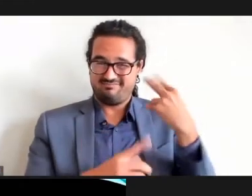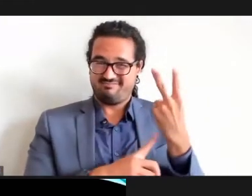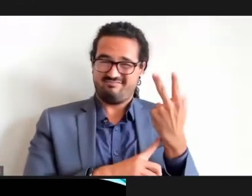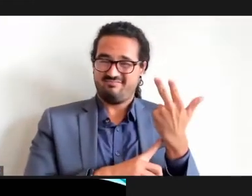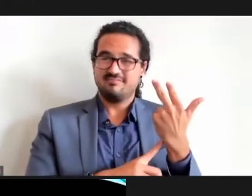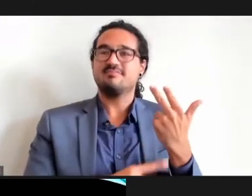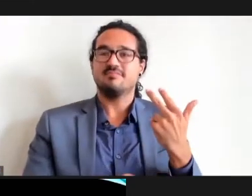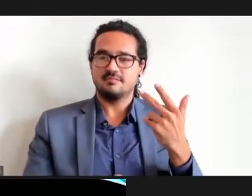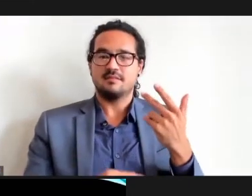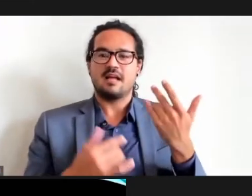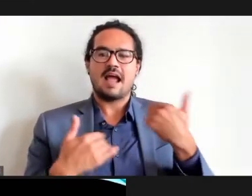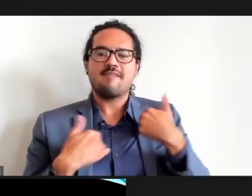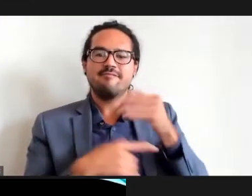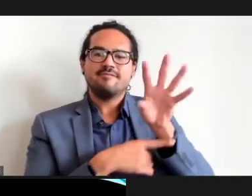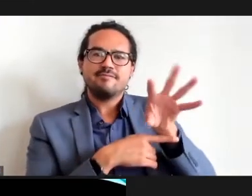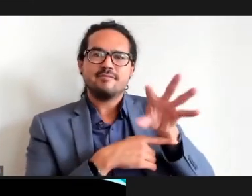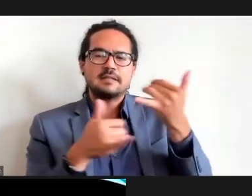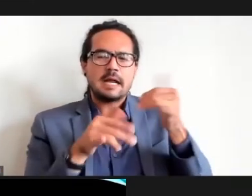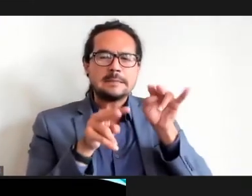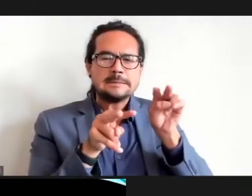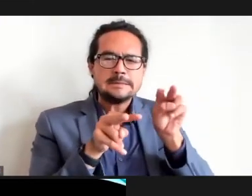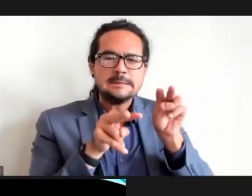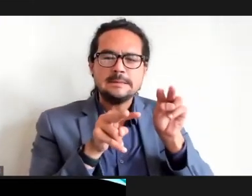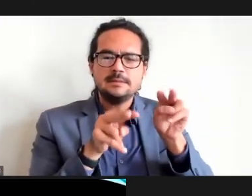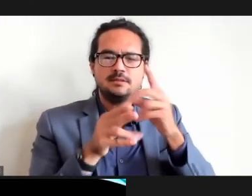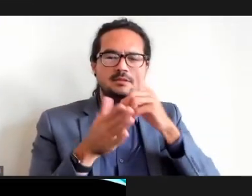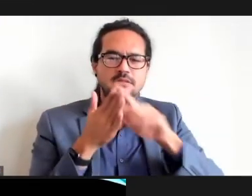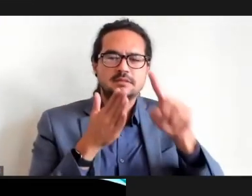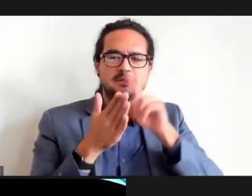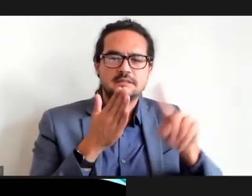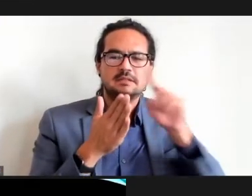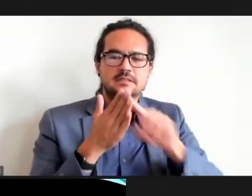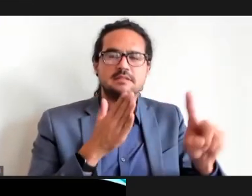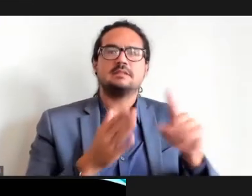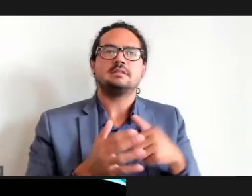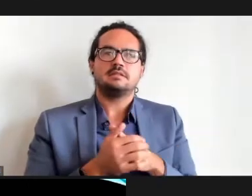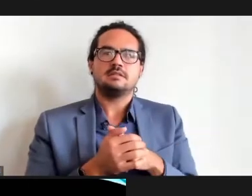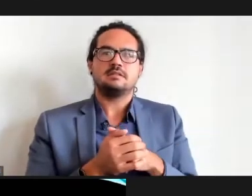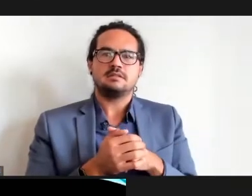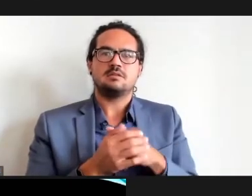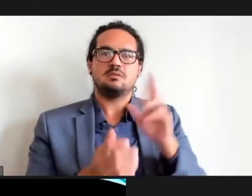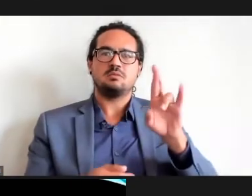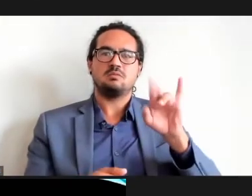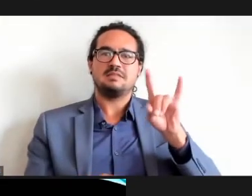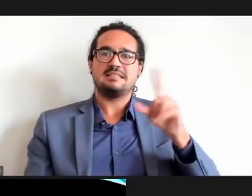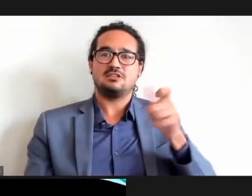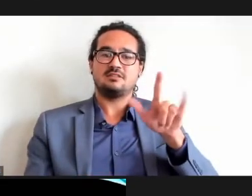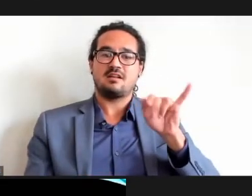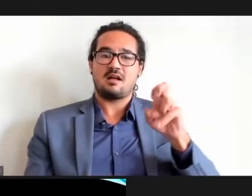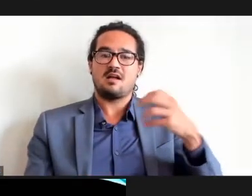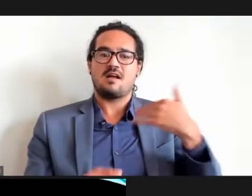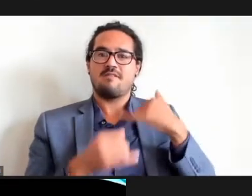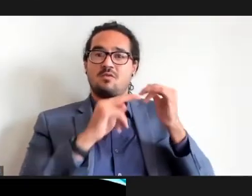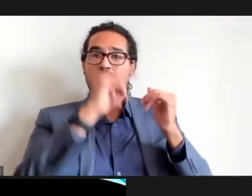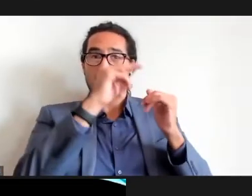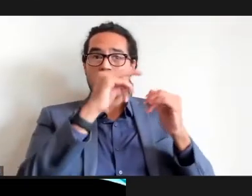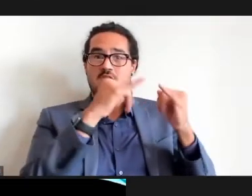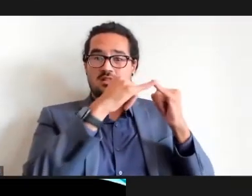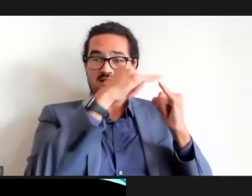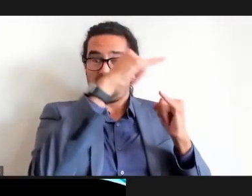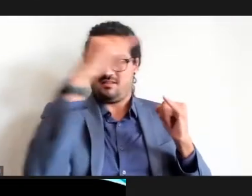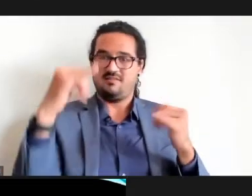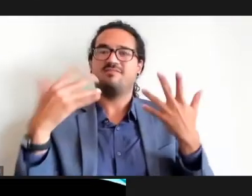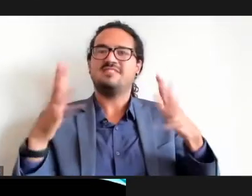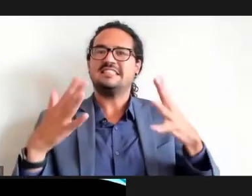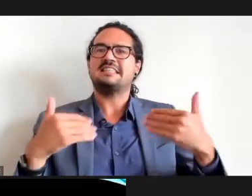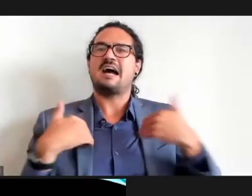north of that ridge line. We are continuing to work on reopening the old dozer line from there as well. So that's going to continue today. That has been causing us a little bit